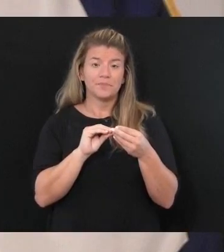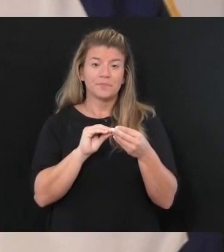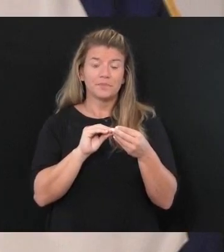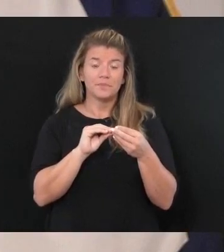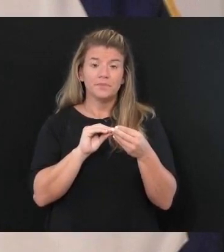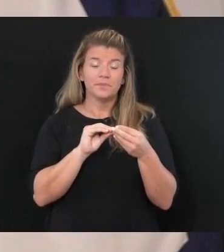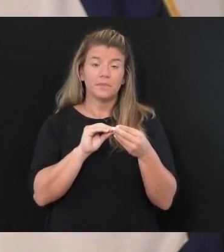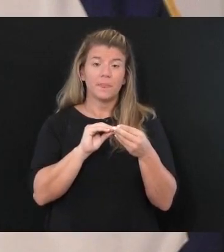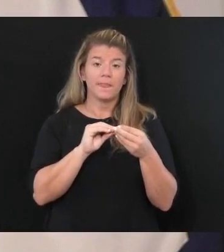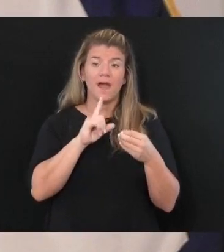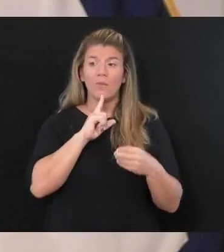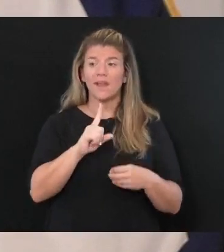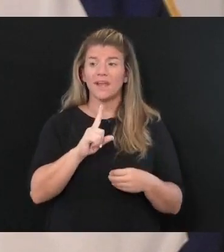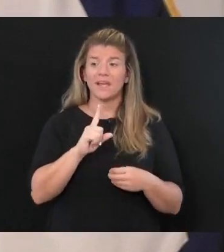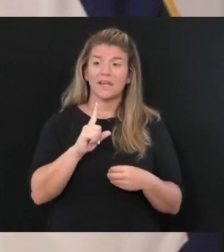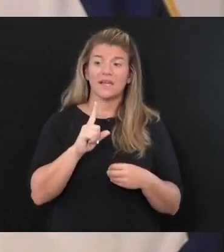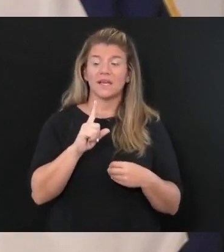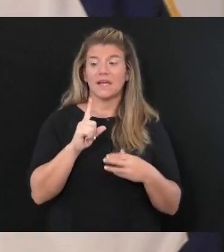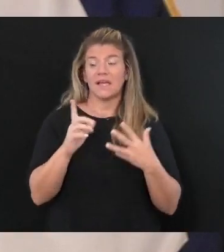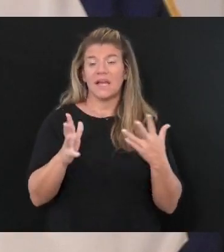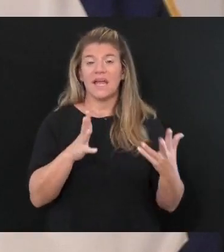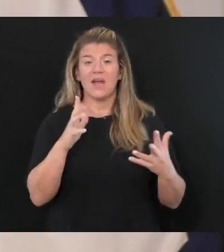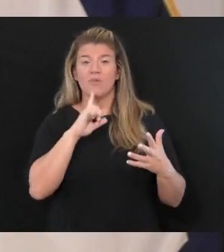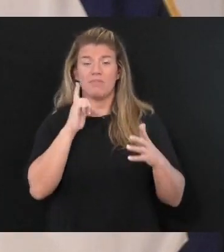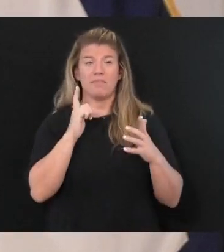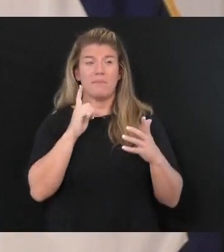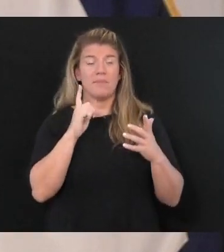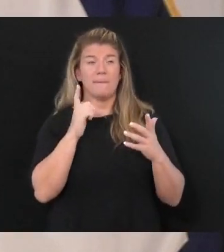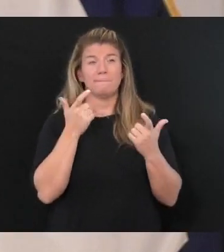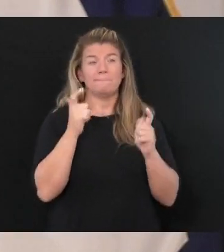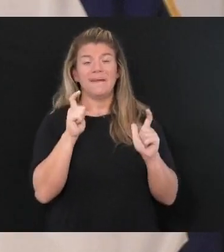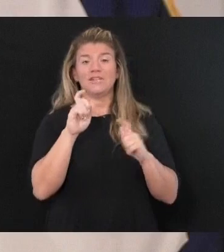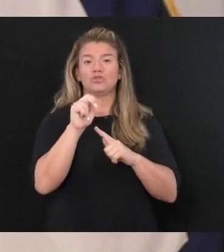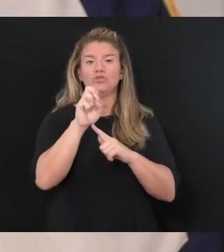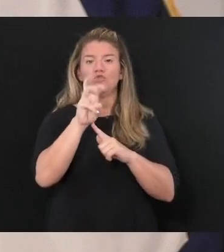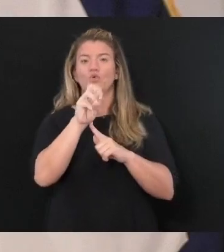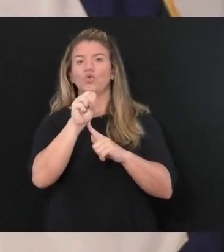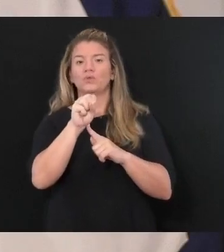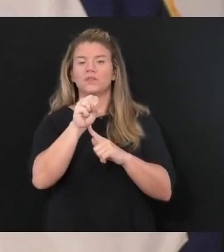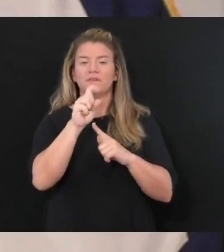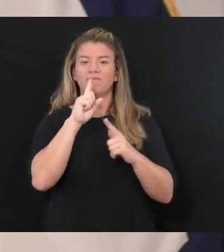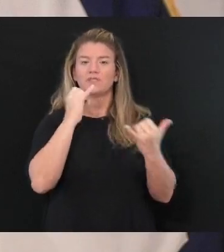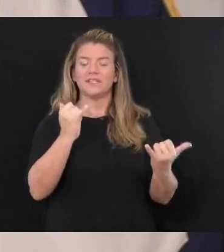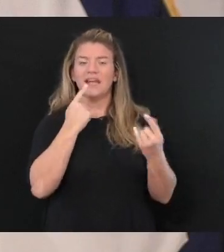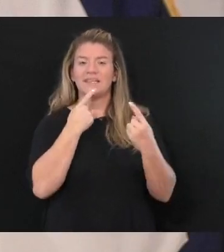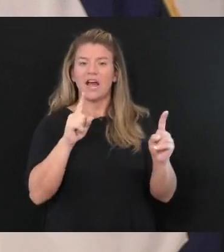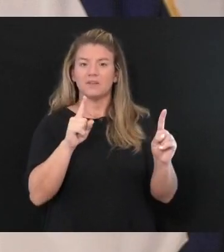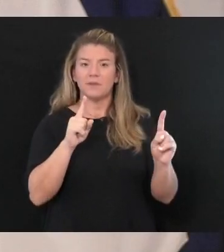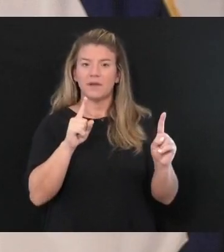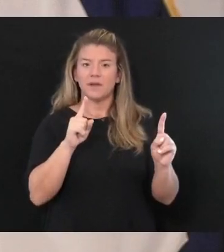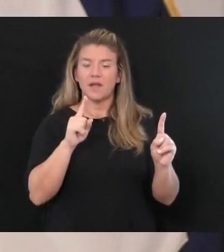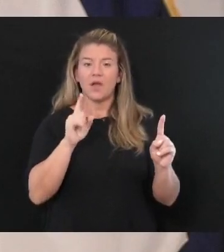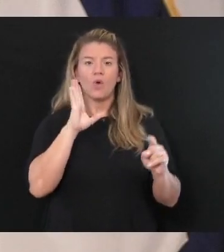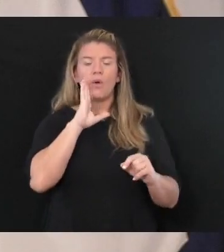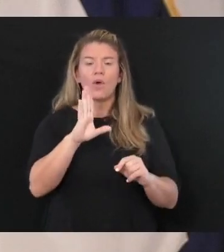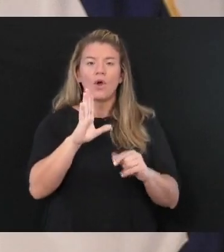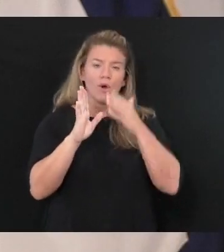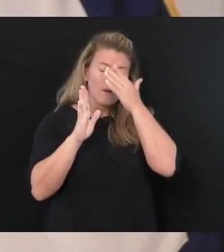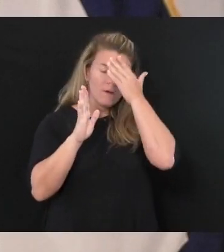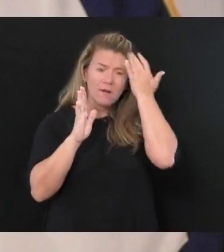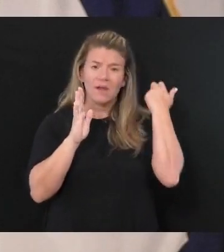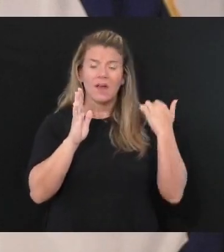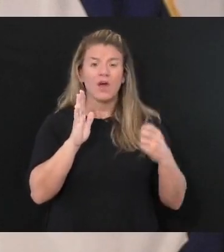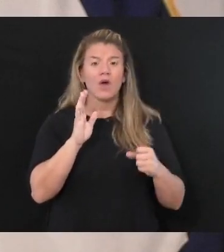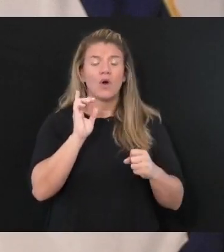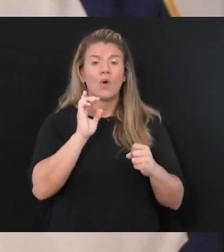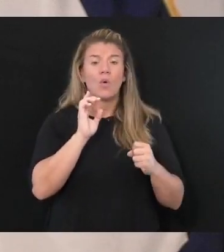you know, I guess the biggest news of the day is, you know, to go to all of